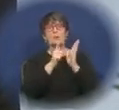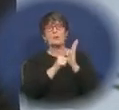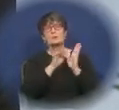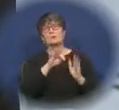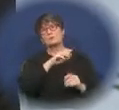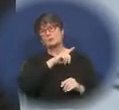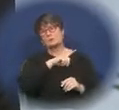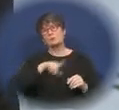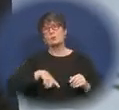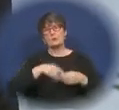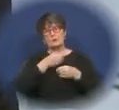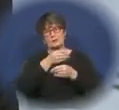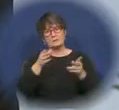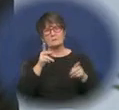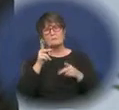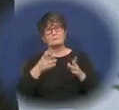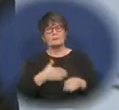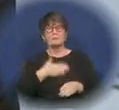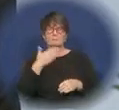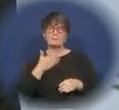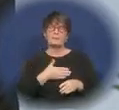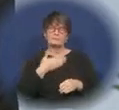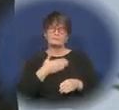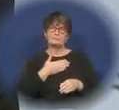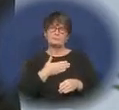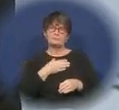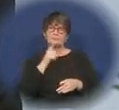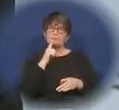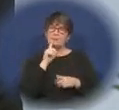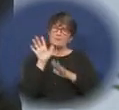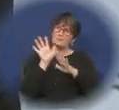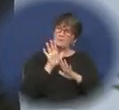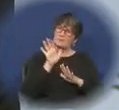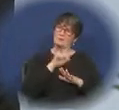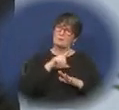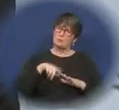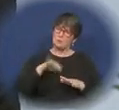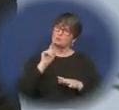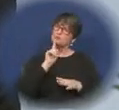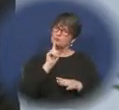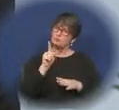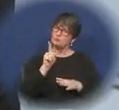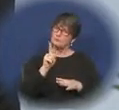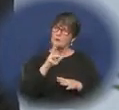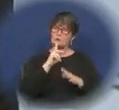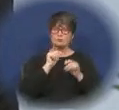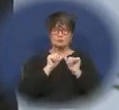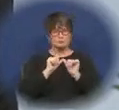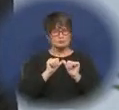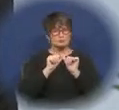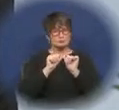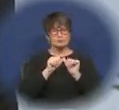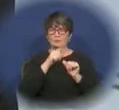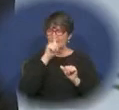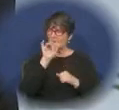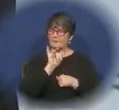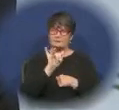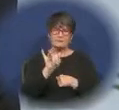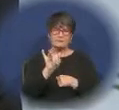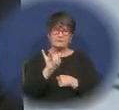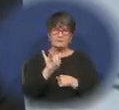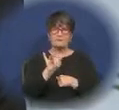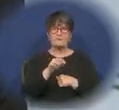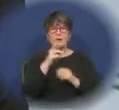the Lord give joy to the heart. The fear of the Lord is pure, enduring forever.